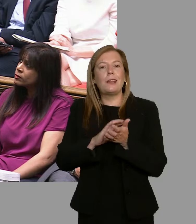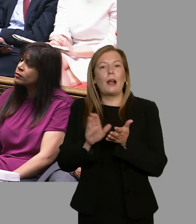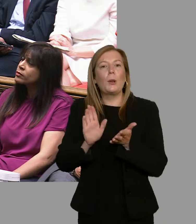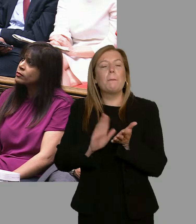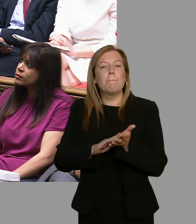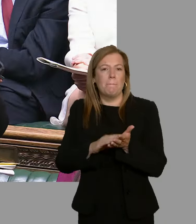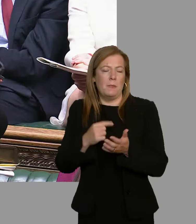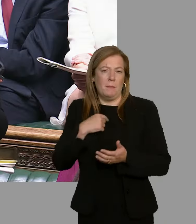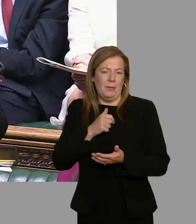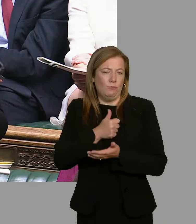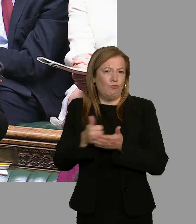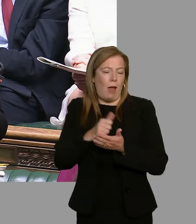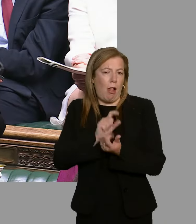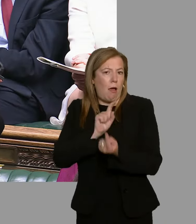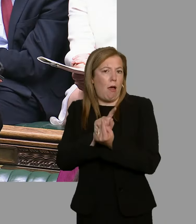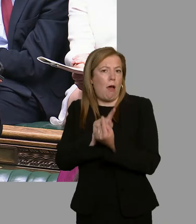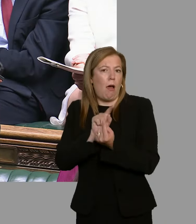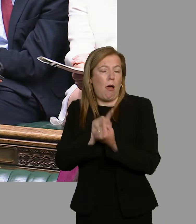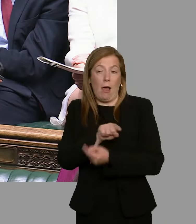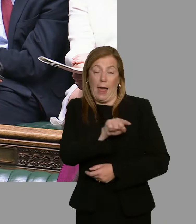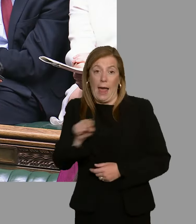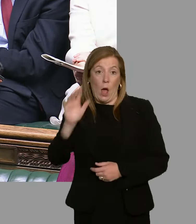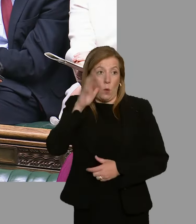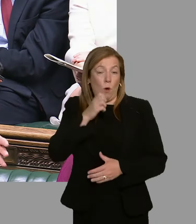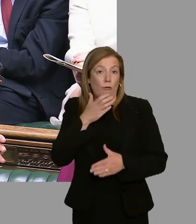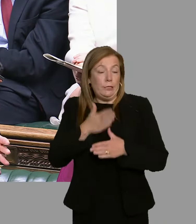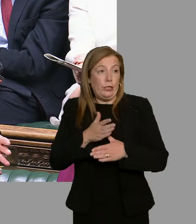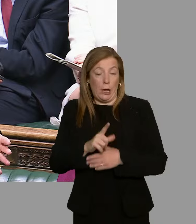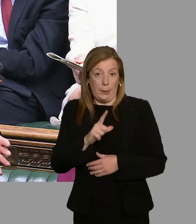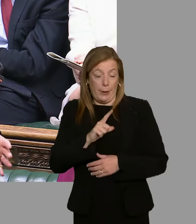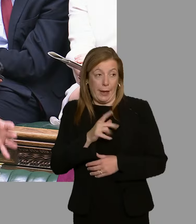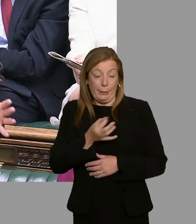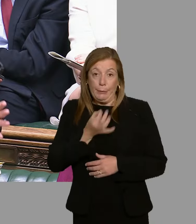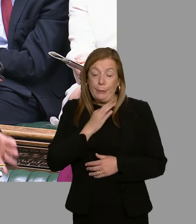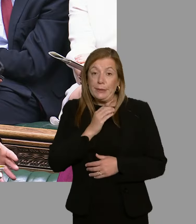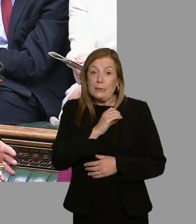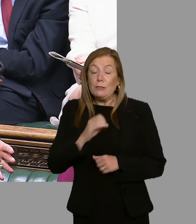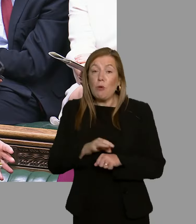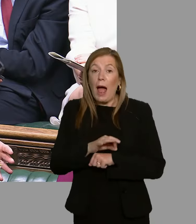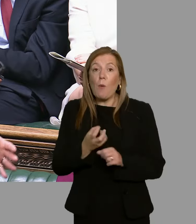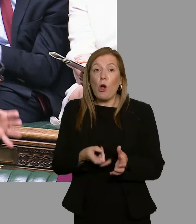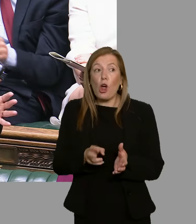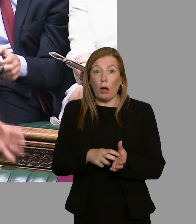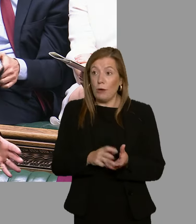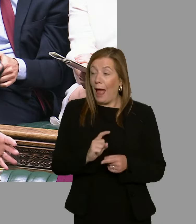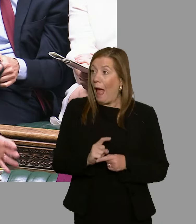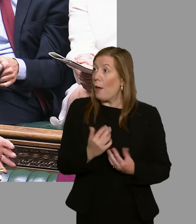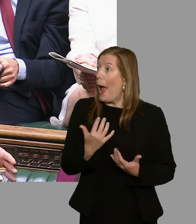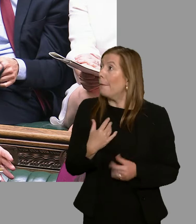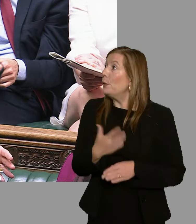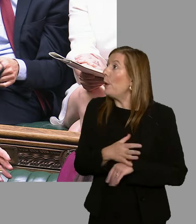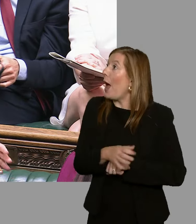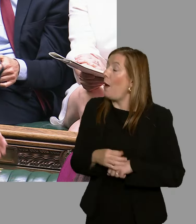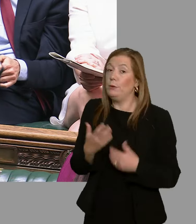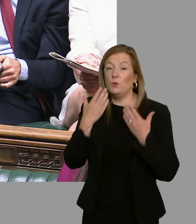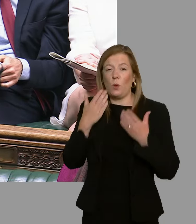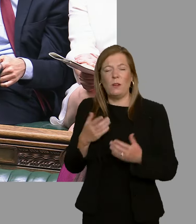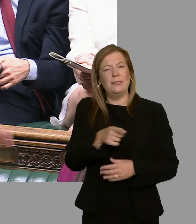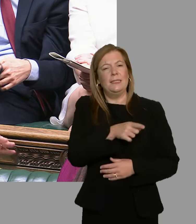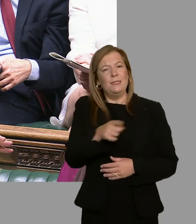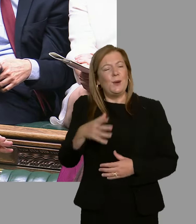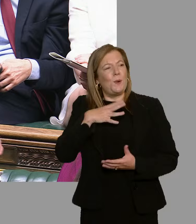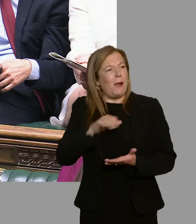0-hour contract. My constituents want the chance to work hard in a secure job, earn a decent wage